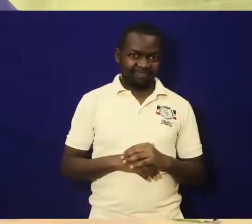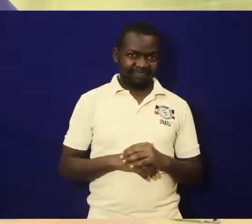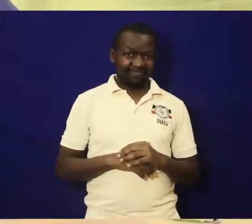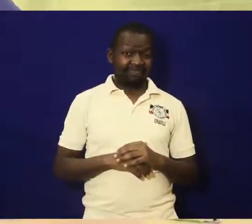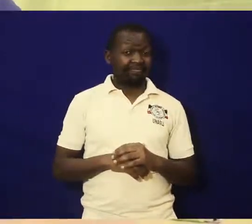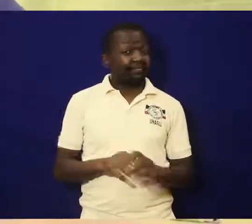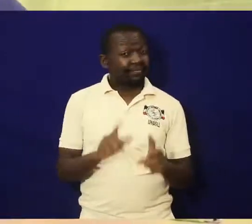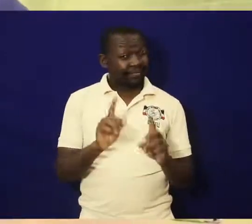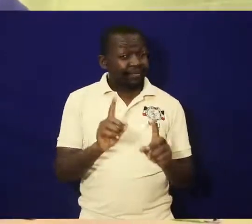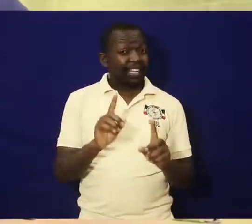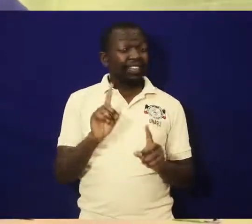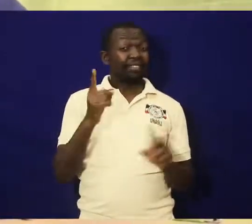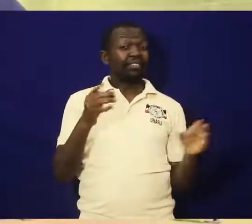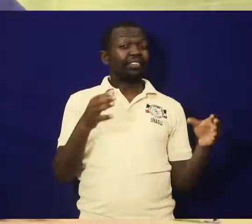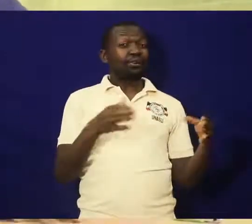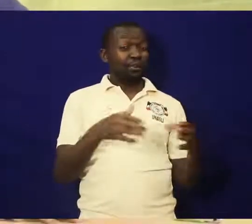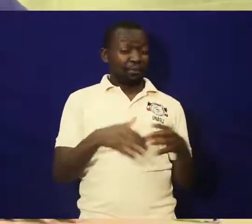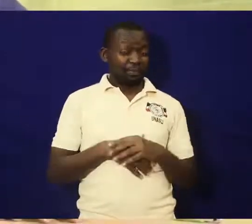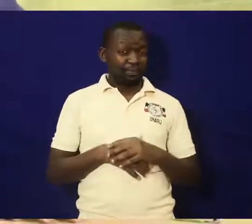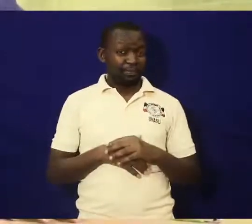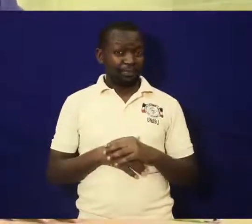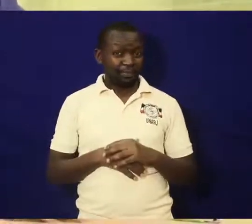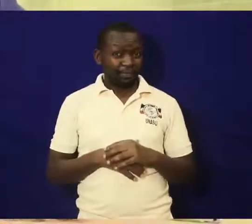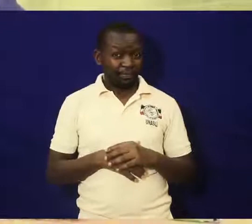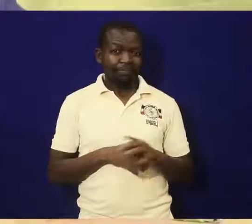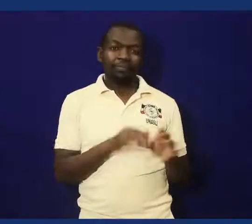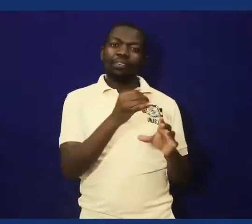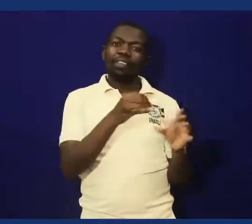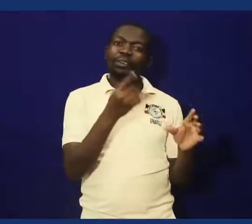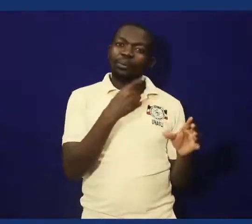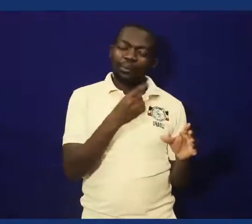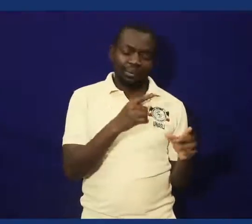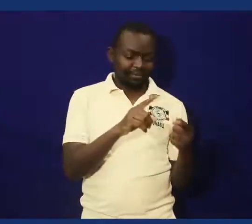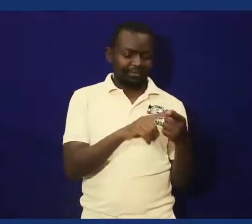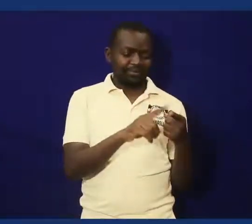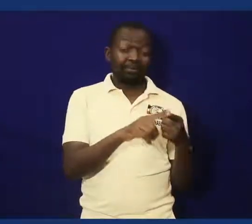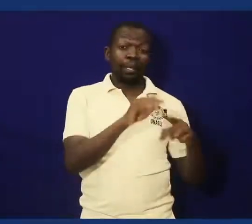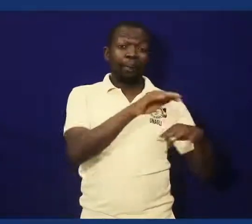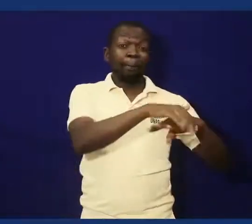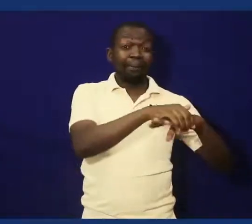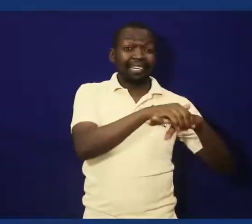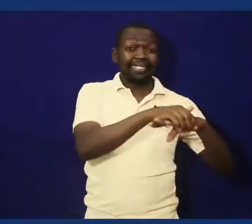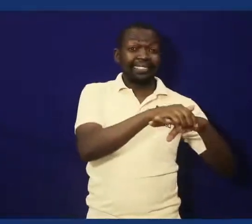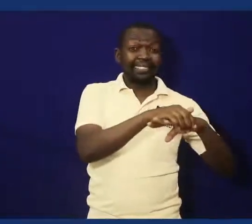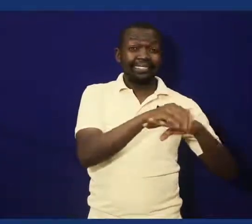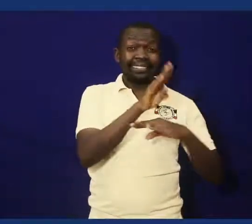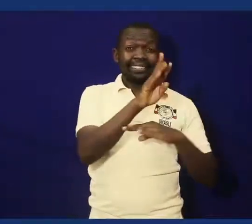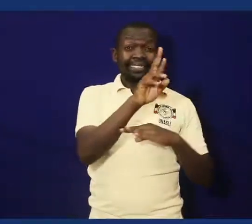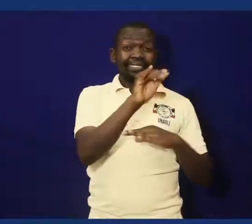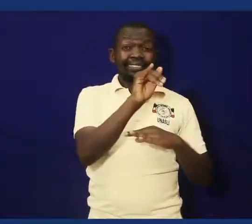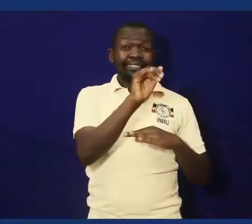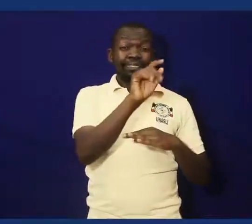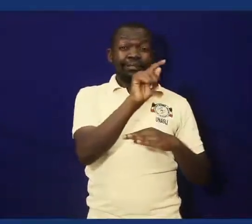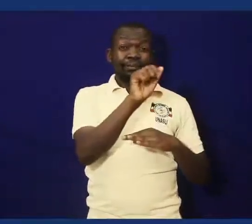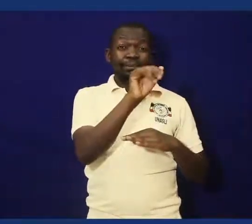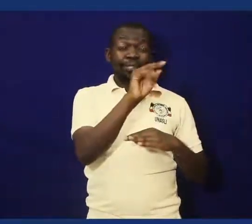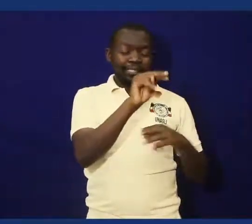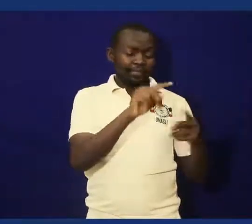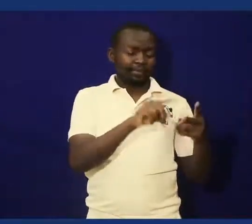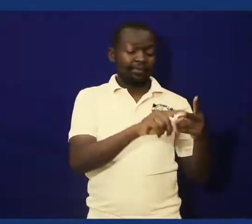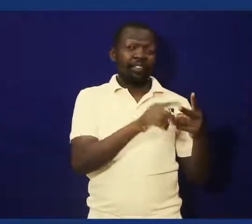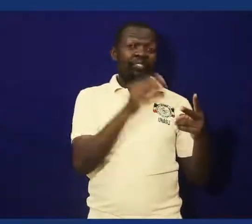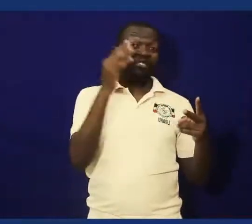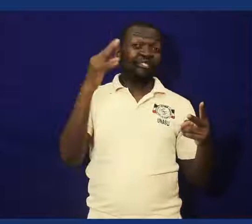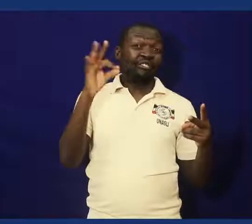The first group included Britain, France,